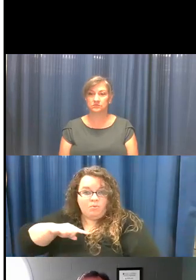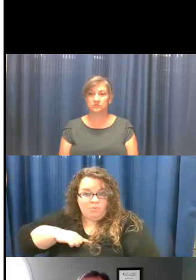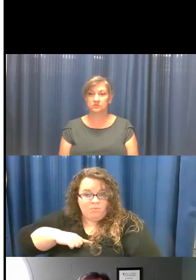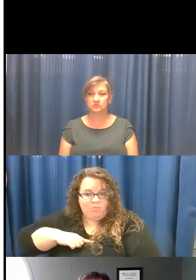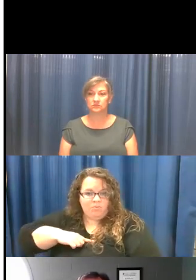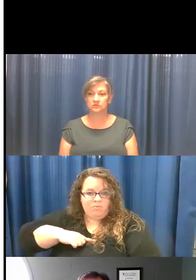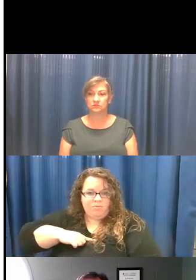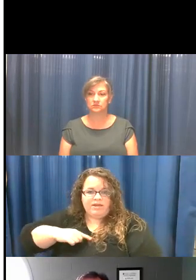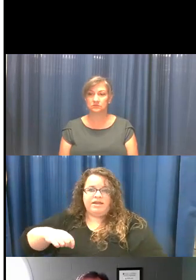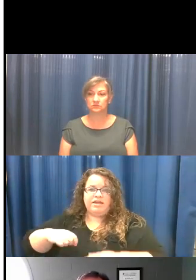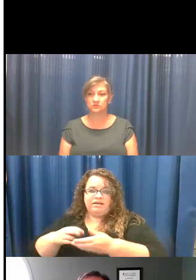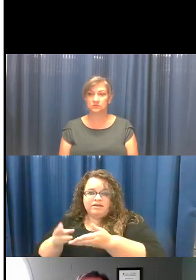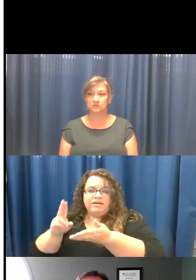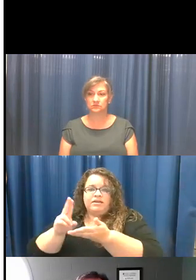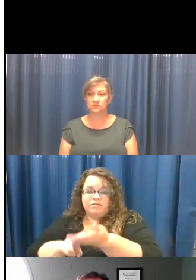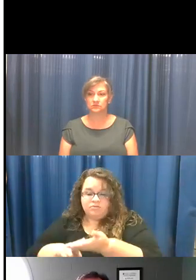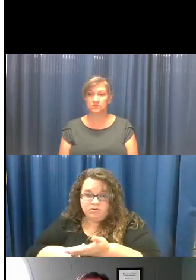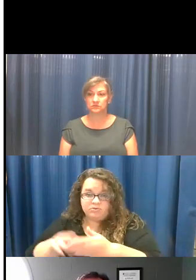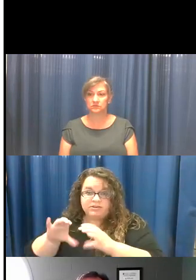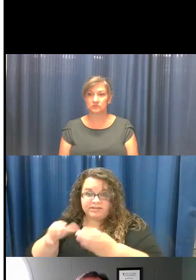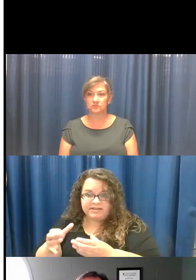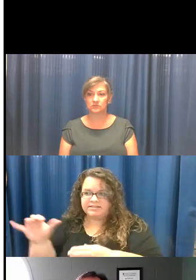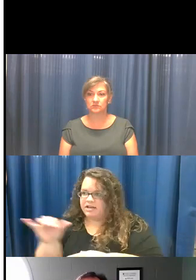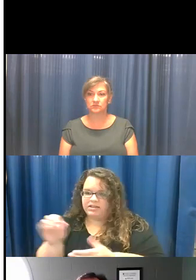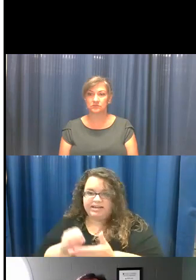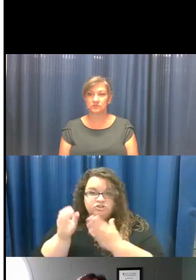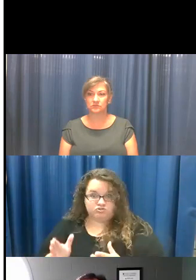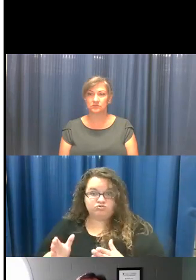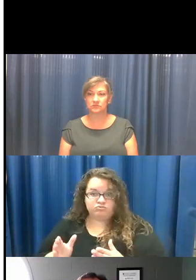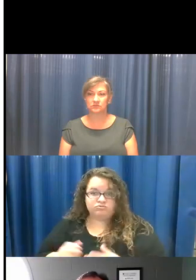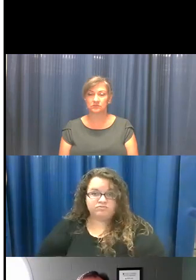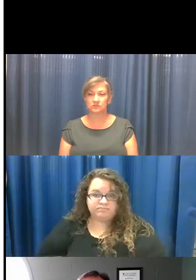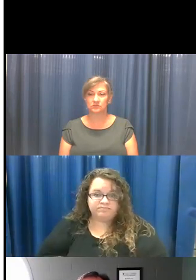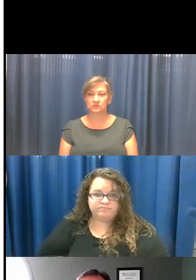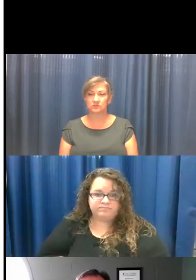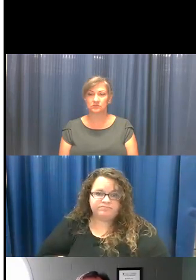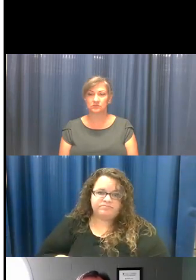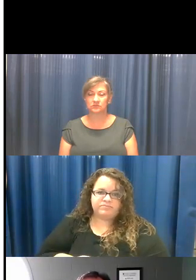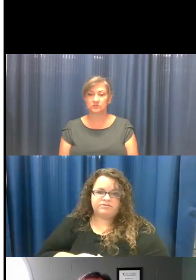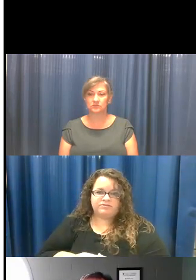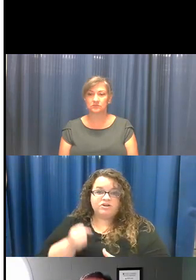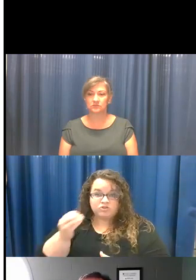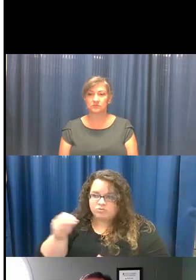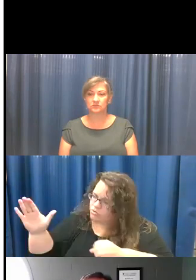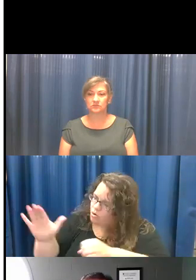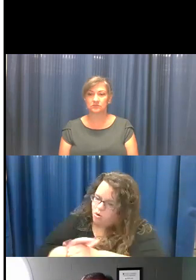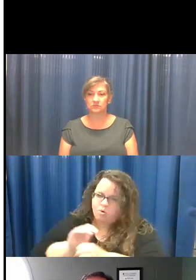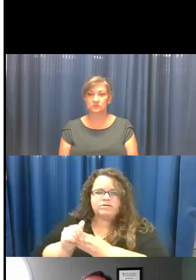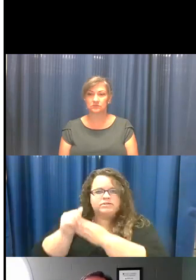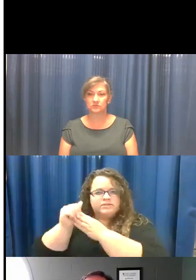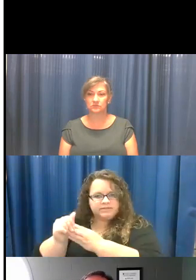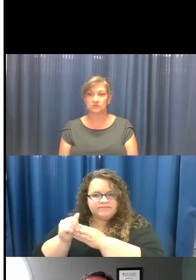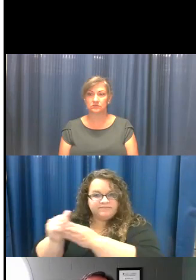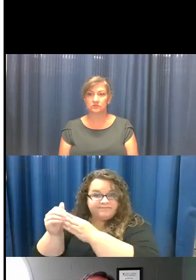and registering for classes as students at Pikes Peak this year. So your whole leadership team went through